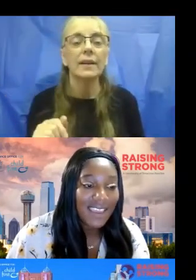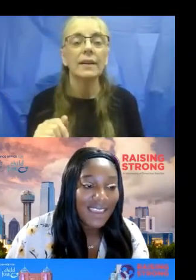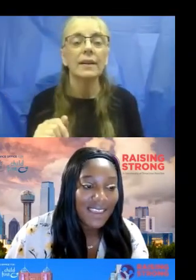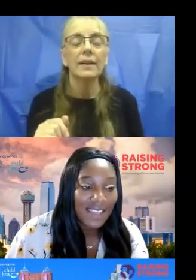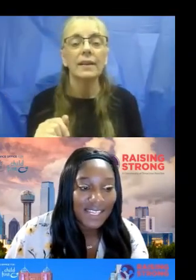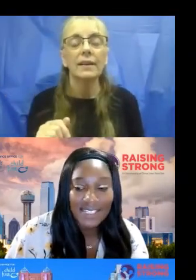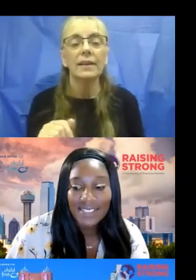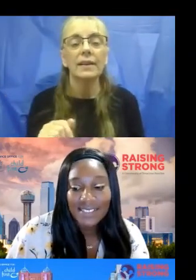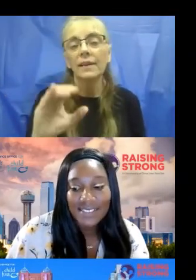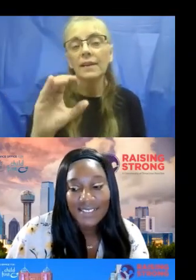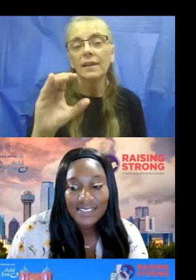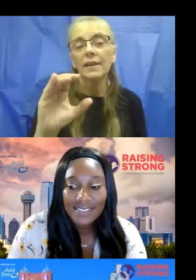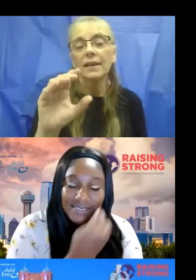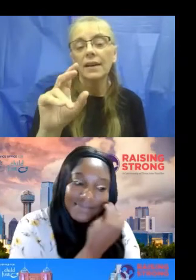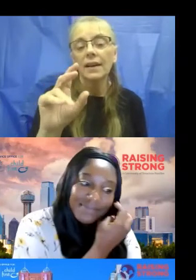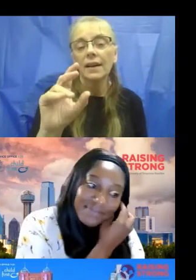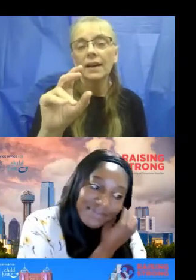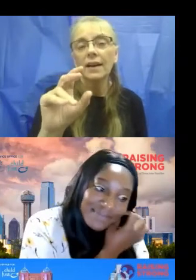Carrie Ann.